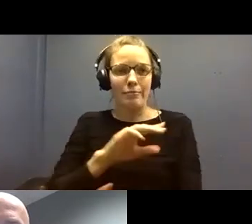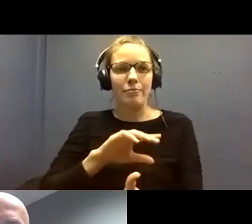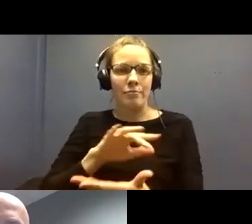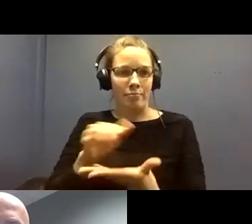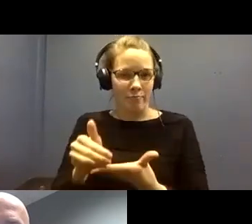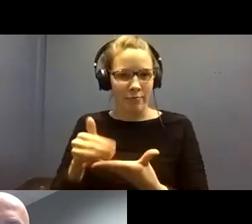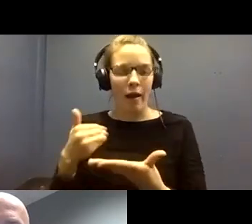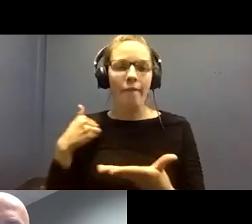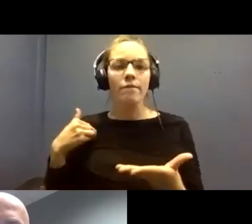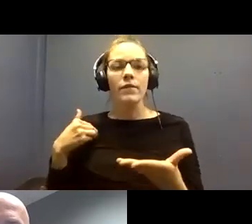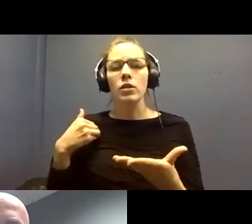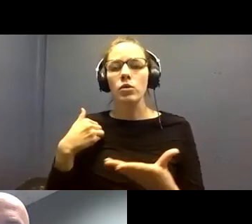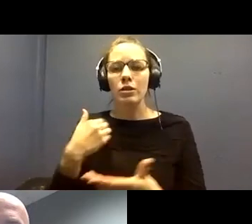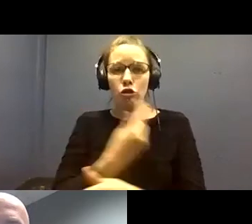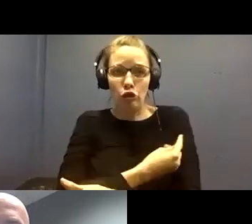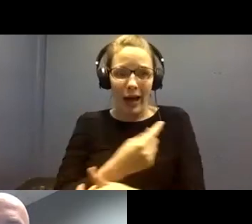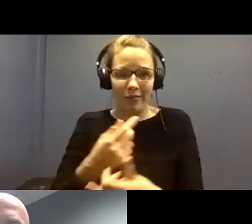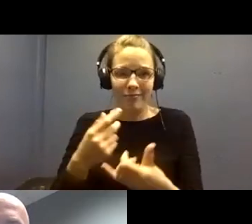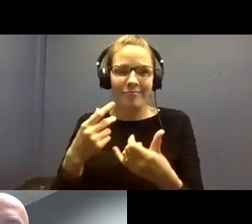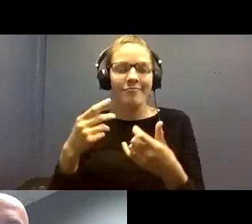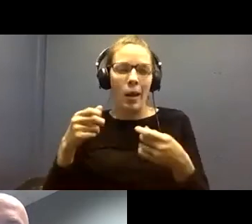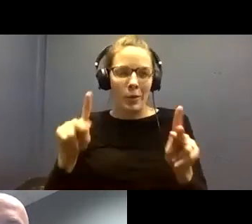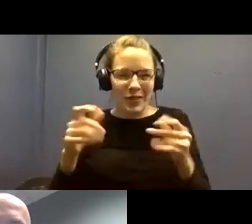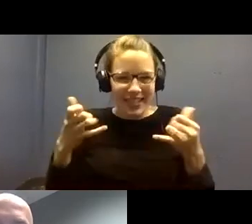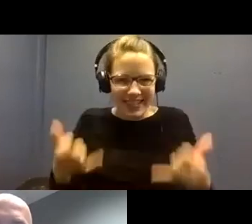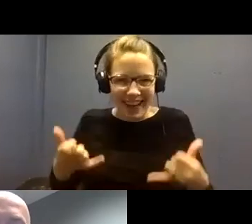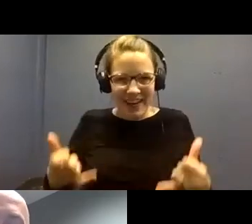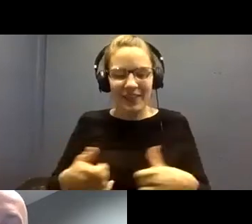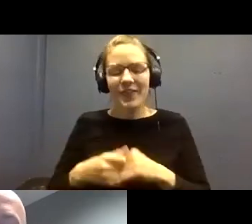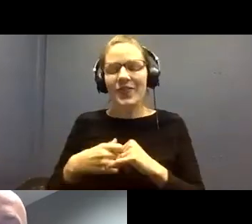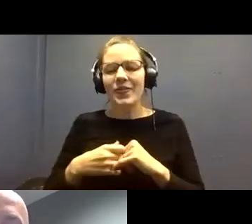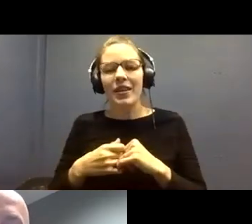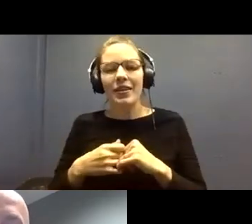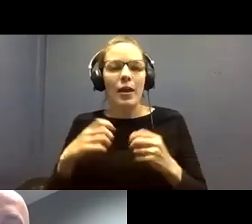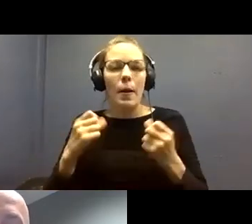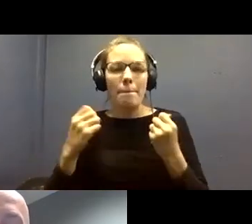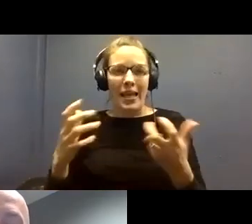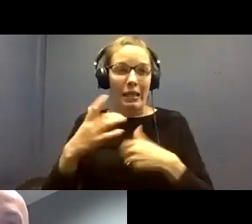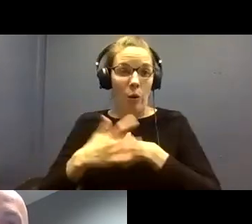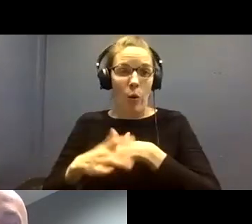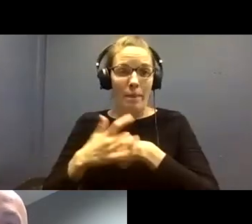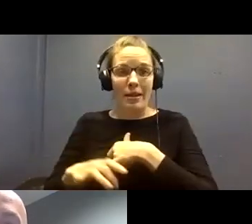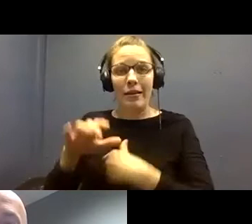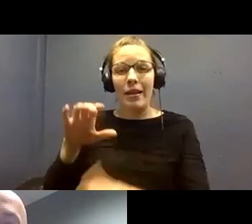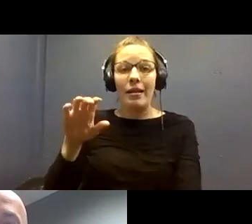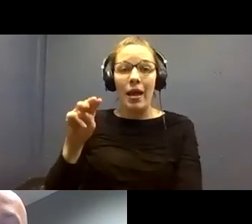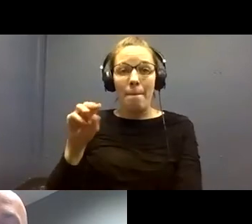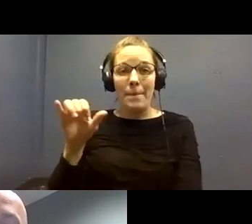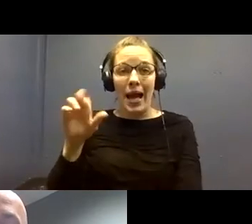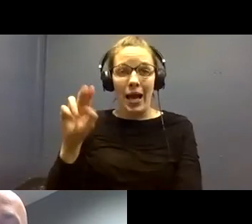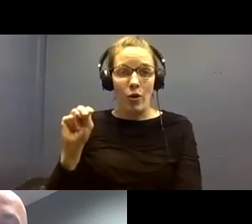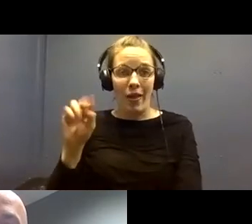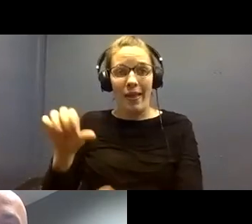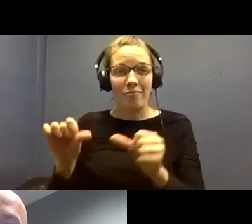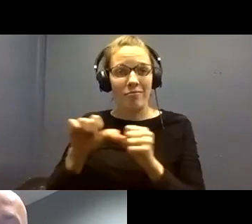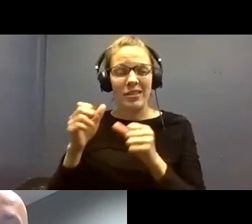plentiful. Your shot is now. We have many open appointments at our Camden Center site in Milan. We offered several